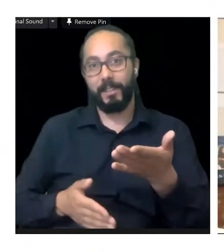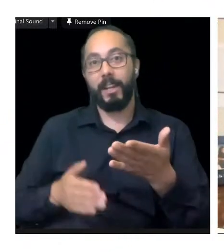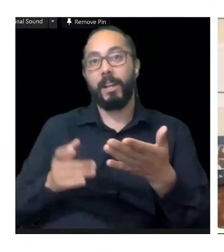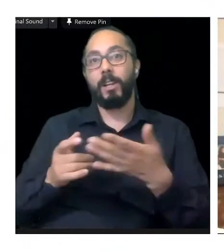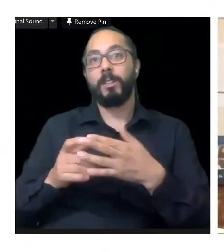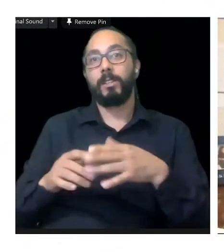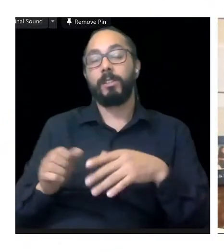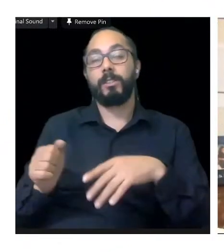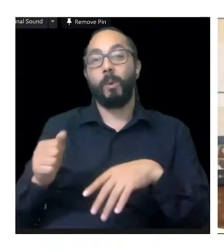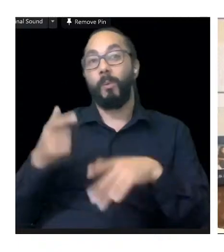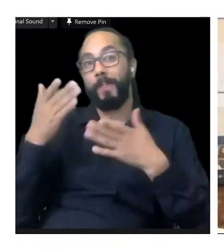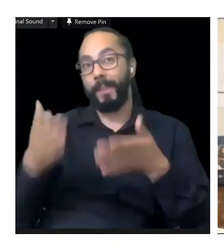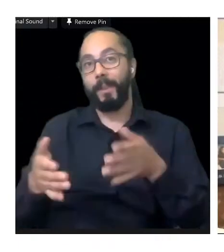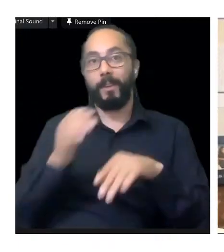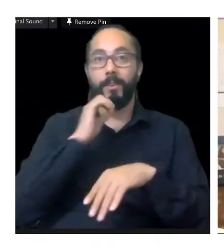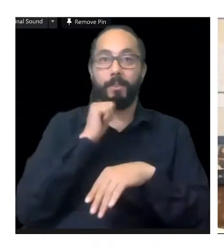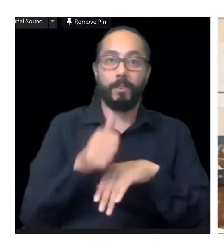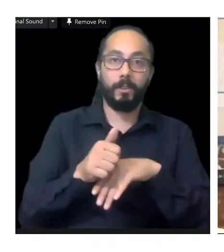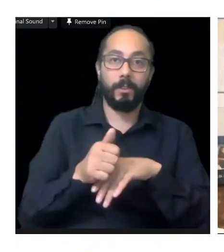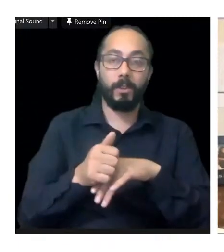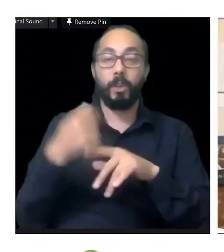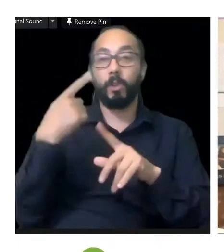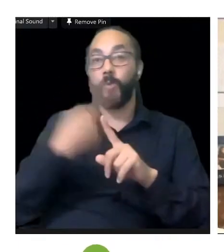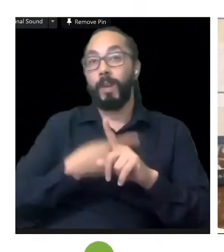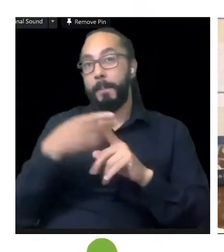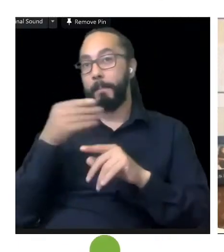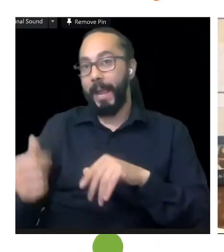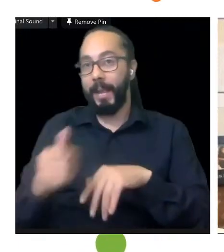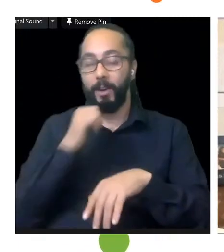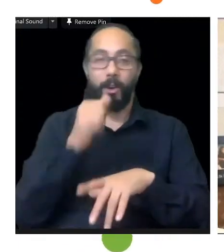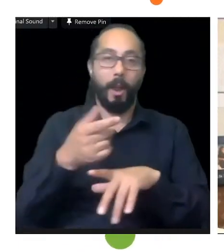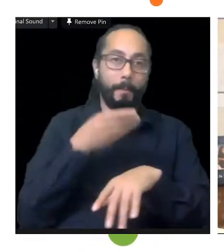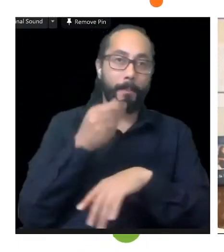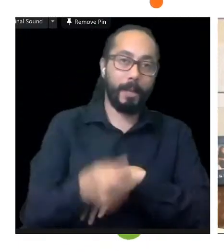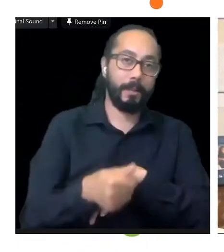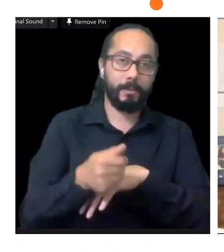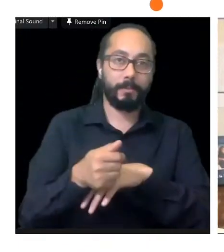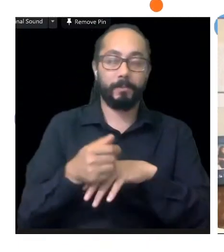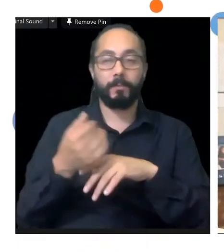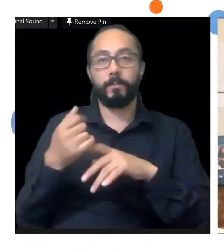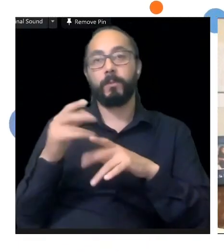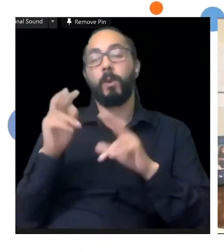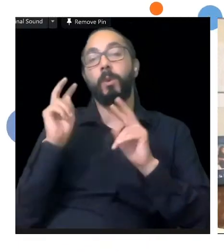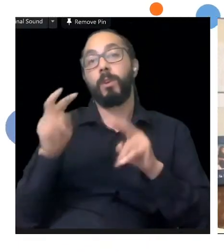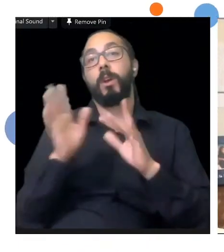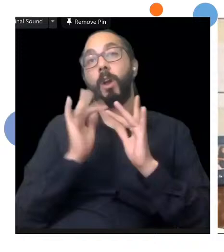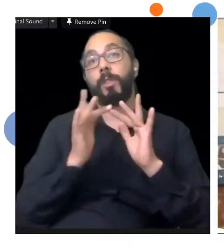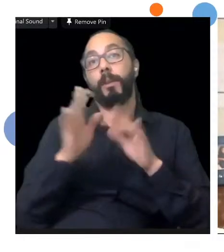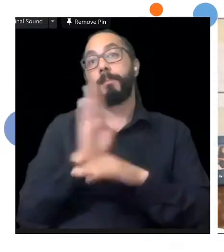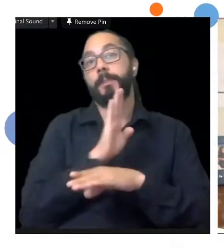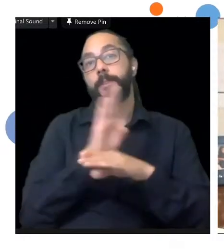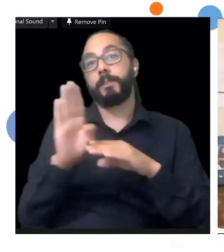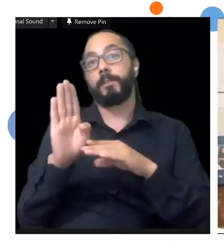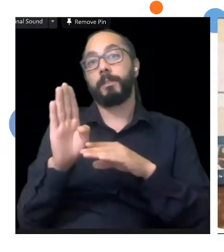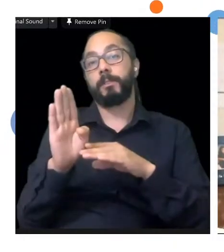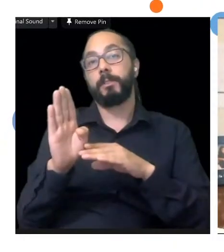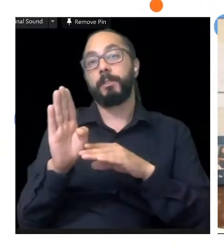there. The rent is either paid or not paid. And if you looked at this versus like, think about online businesses, right? If you sell a good